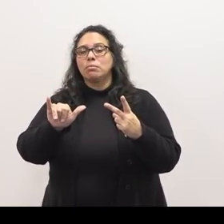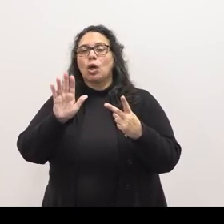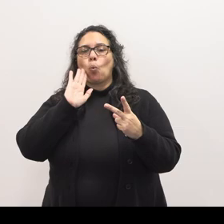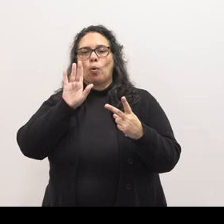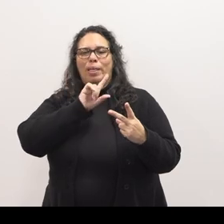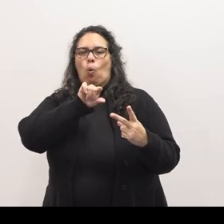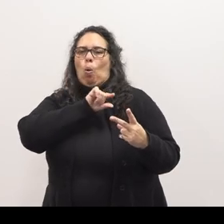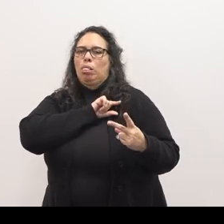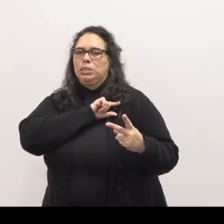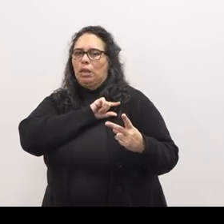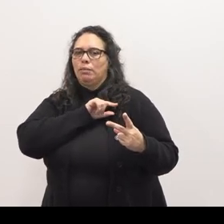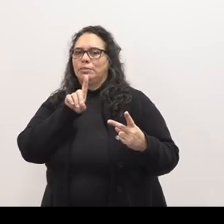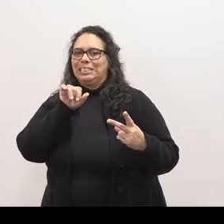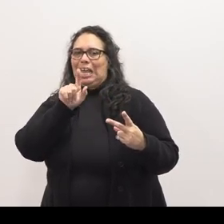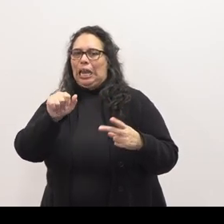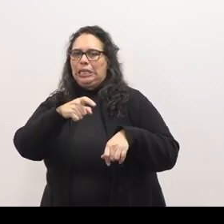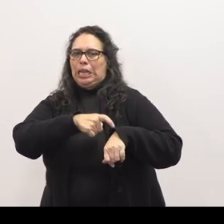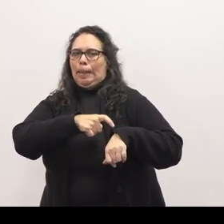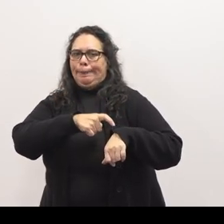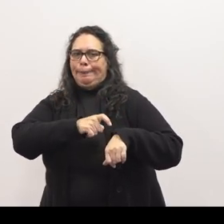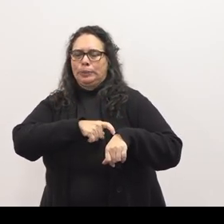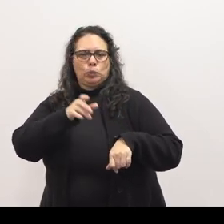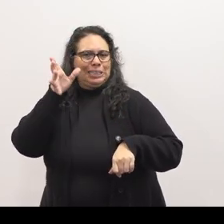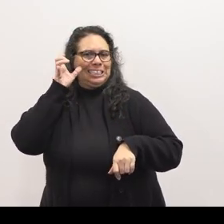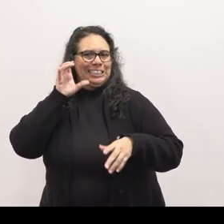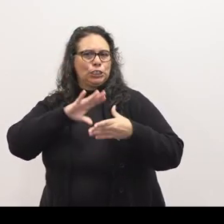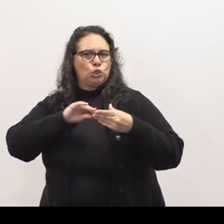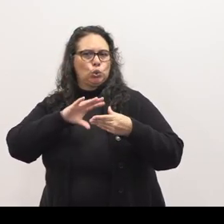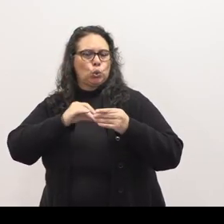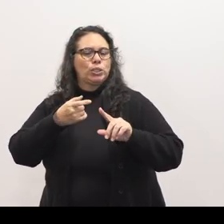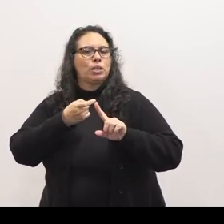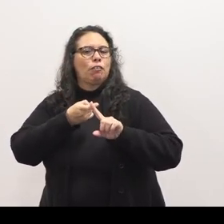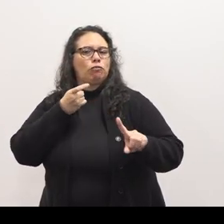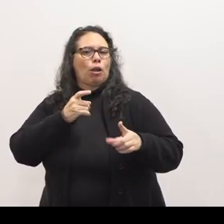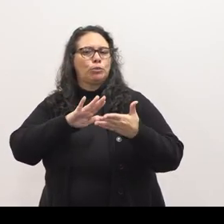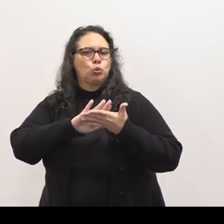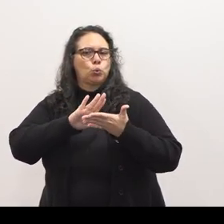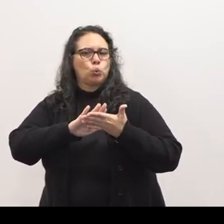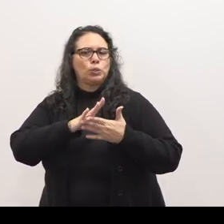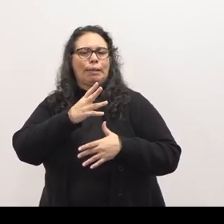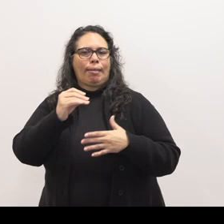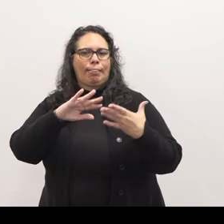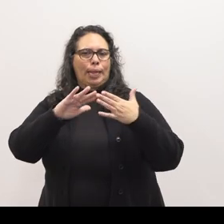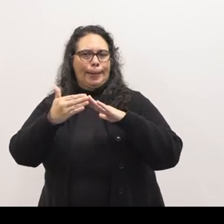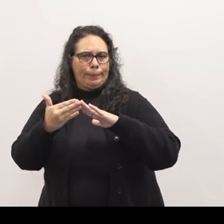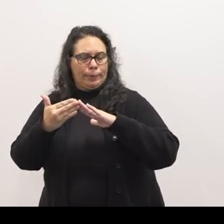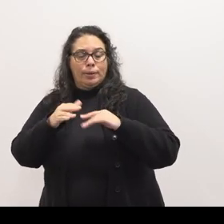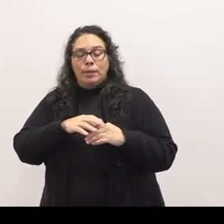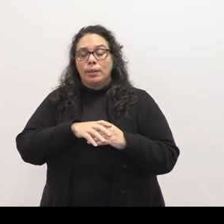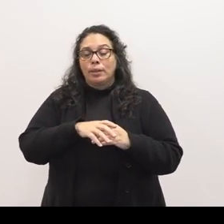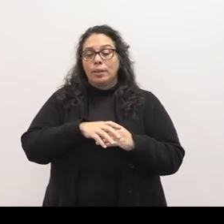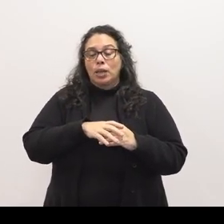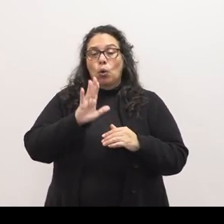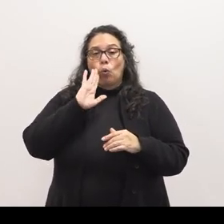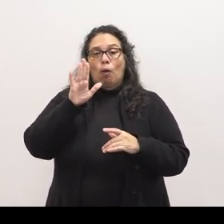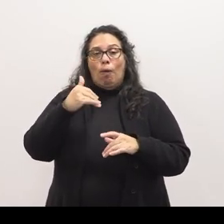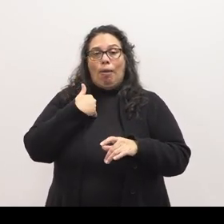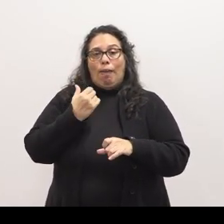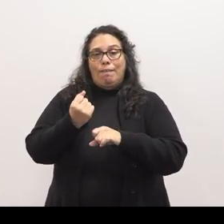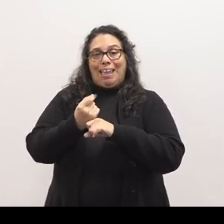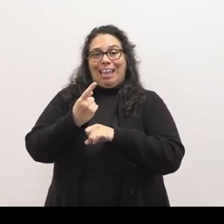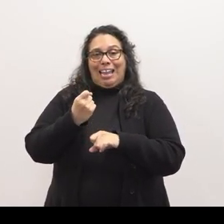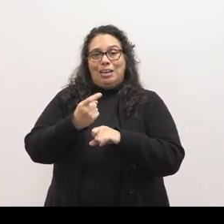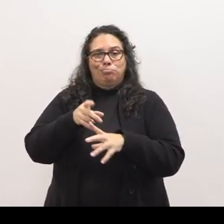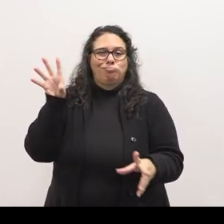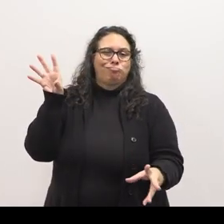some of the stories that are coming out of our communities, our schools. And then we will have our annual